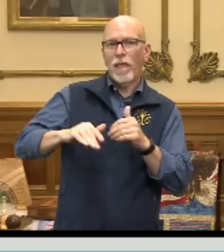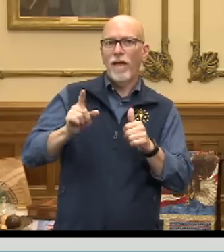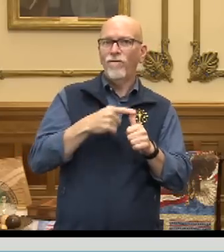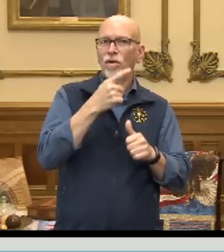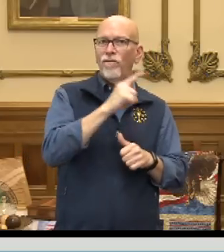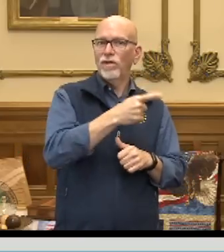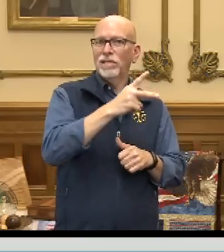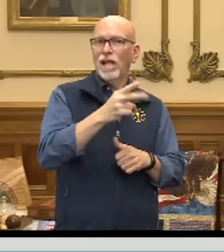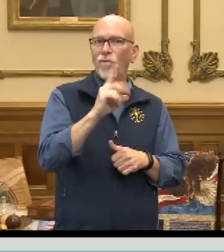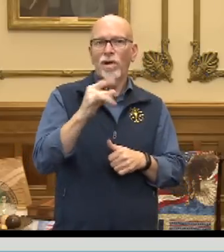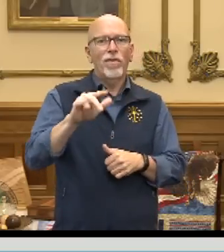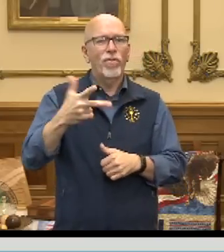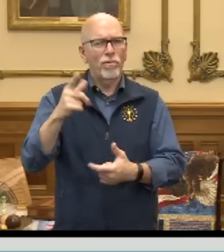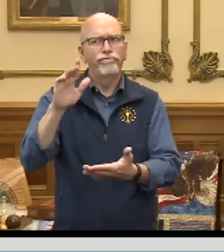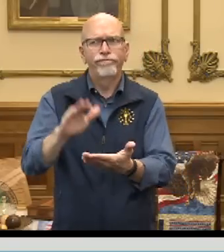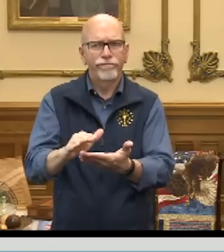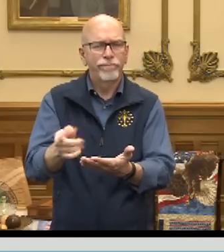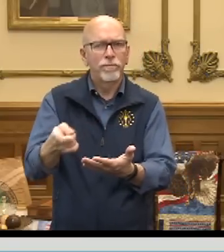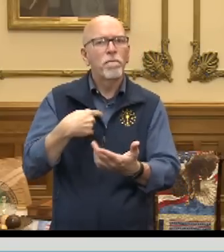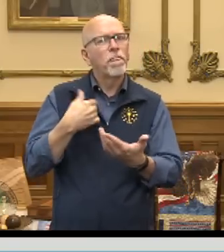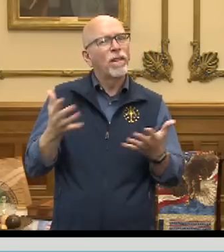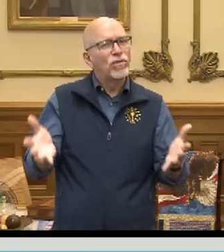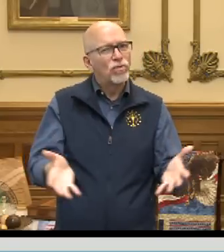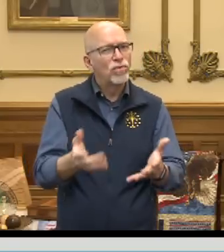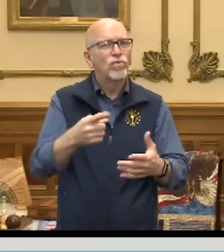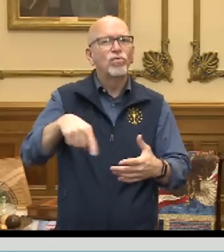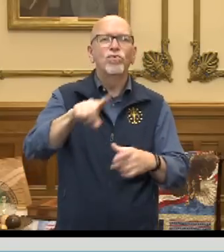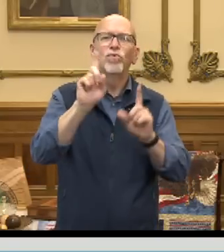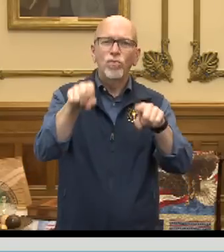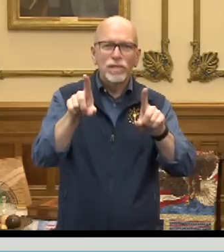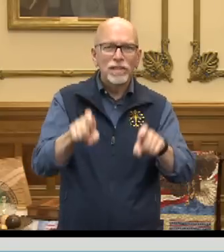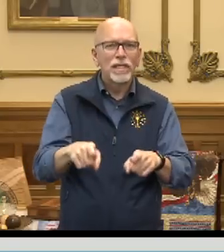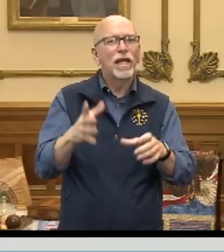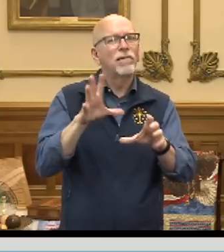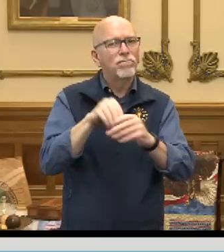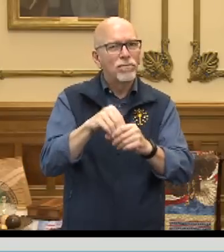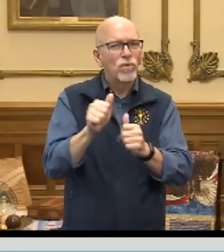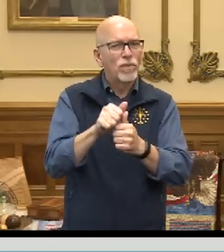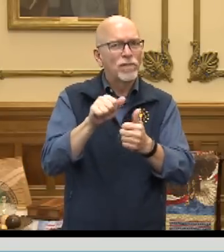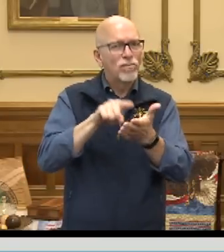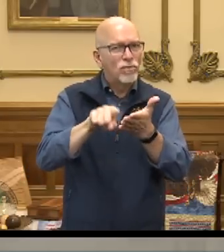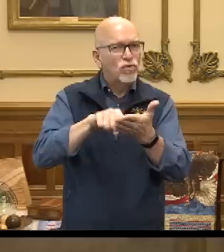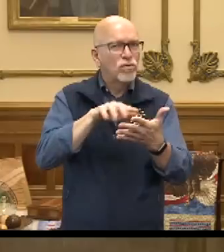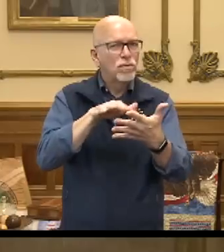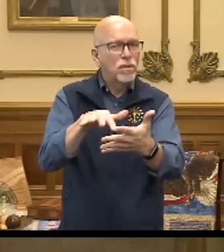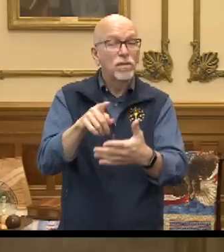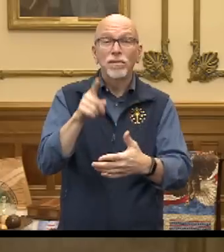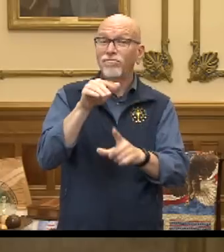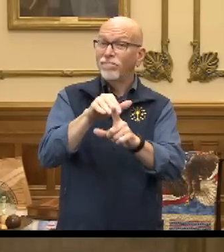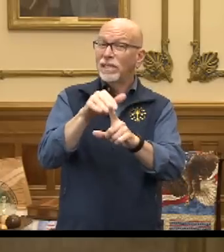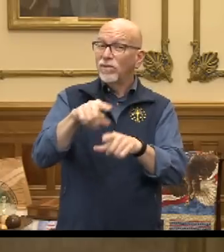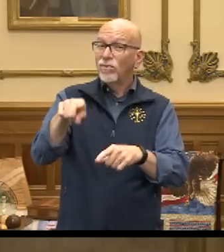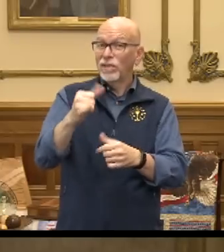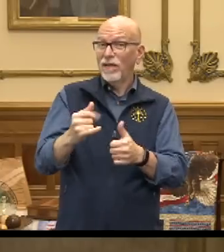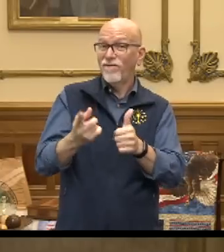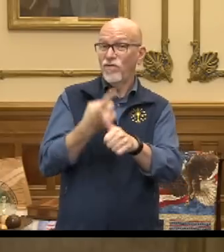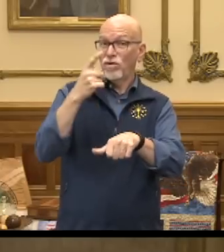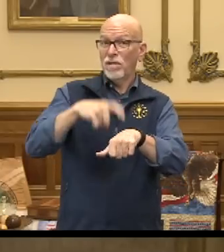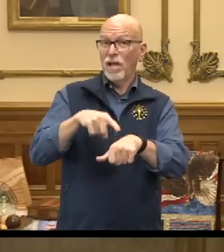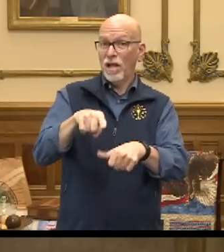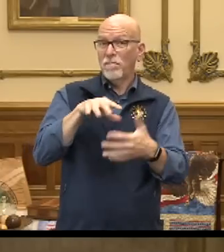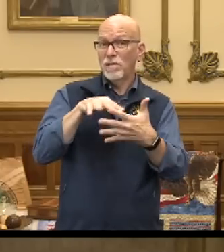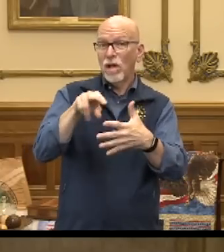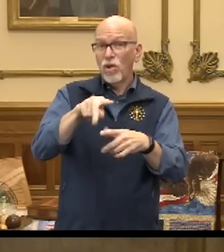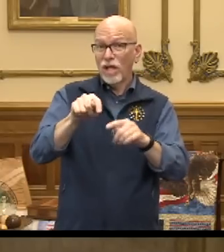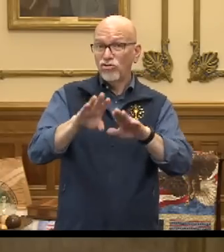rounds. I want to urge Hoosiers to get tested and to participate in the study. As a reminder, this is the first time the study has looked at